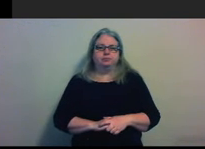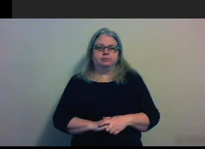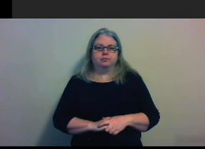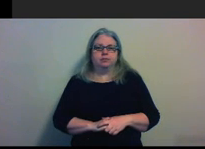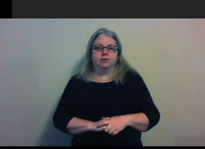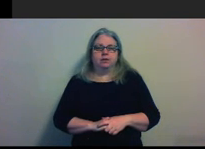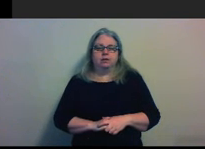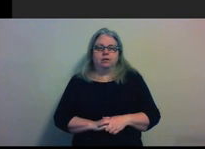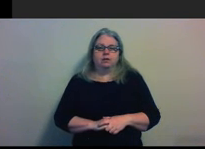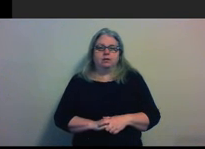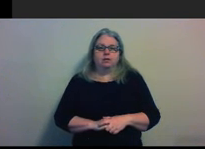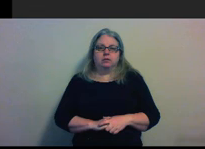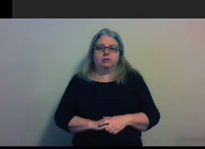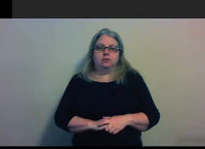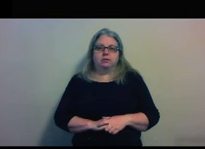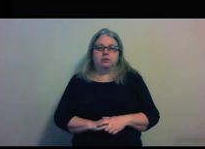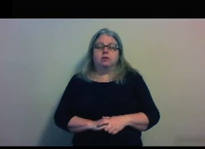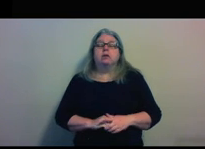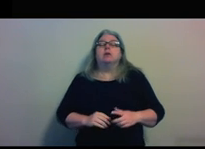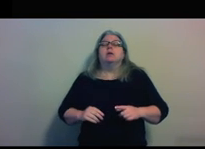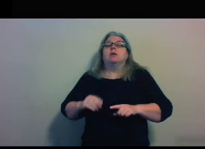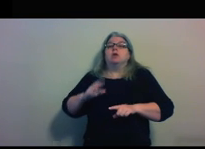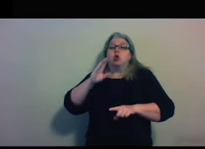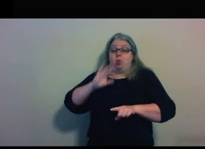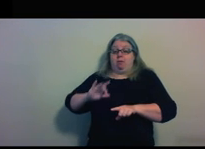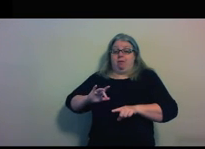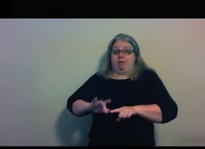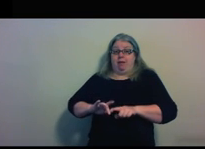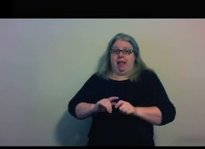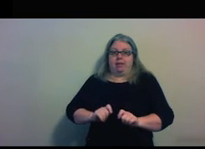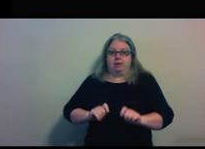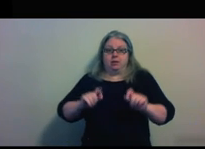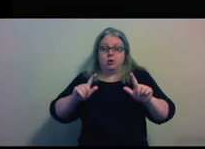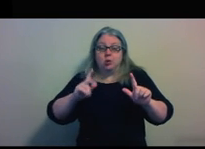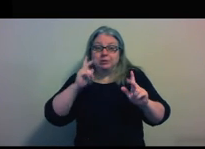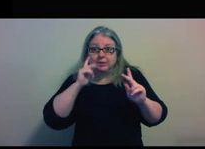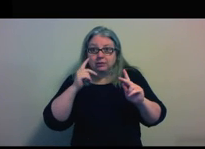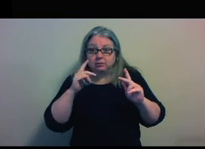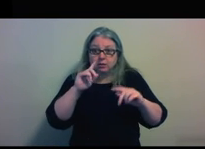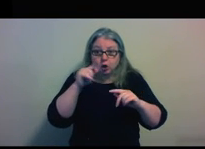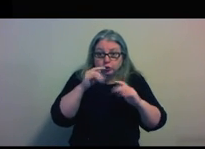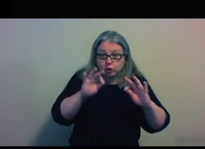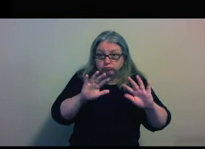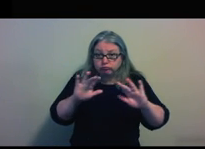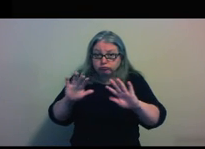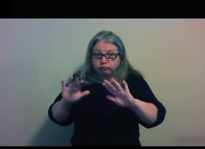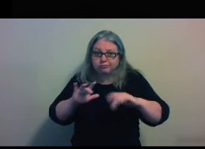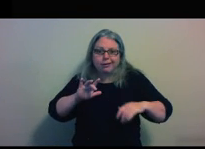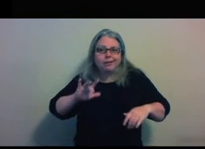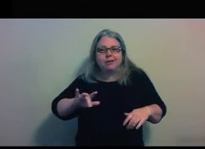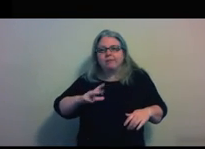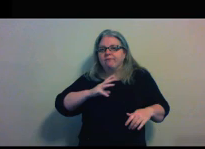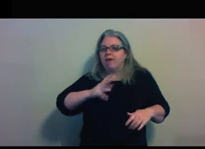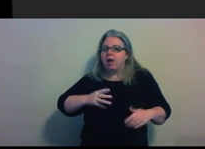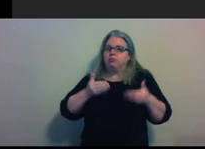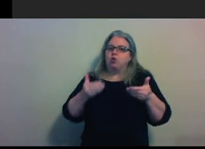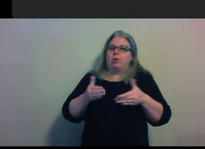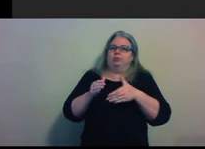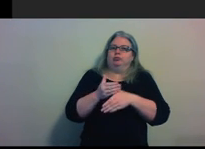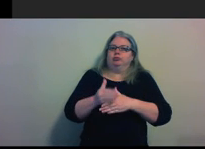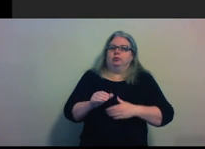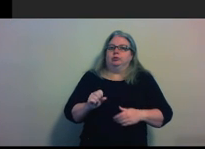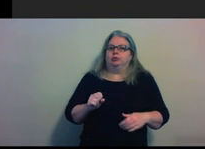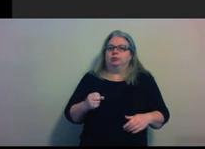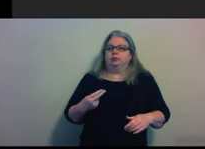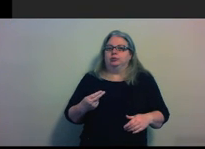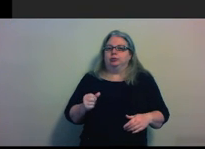small group. To share your video, click the button. A preview is going to show up, and if everything looks great, you're just going to click that share